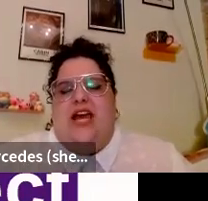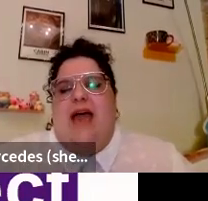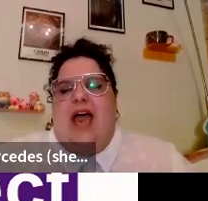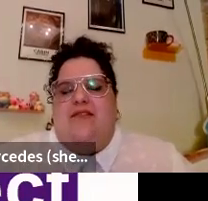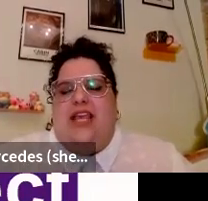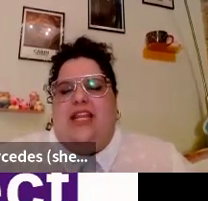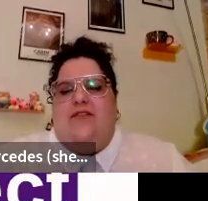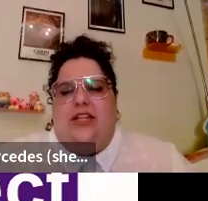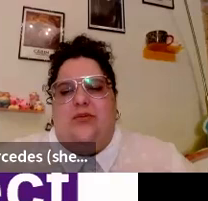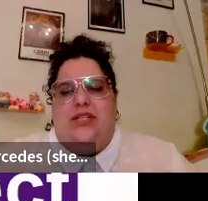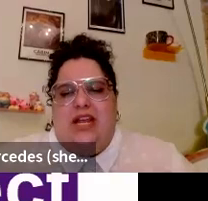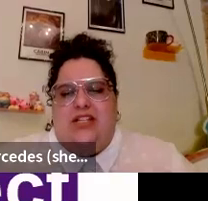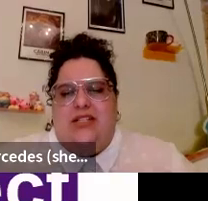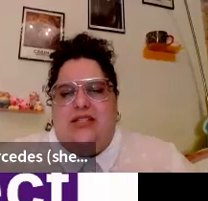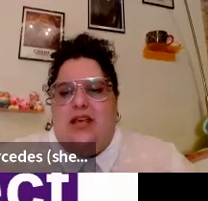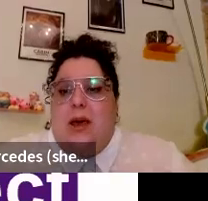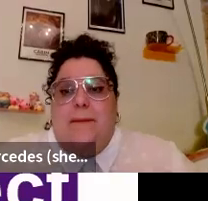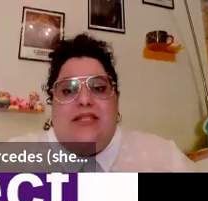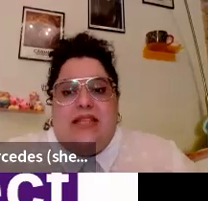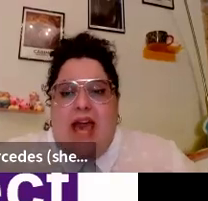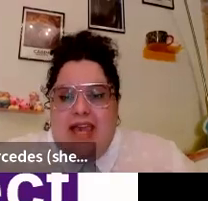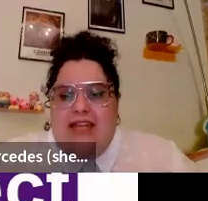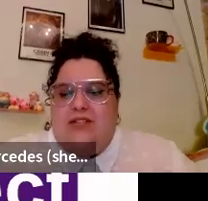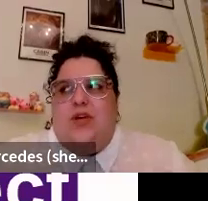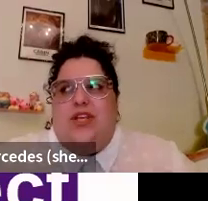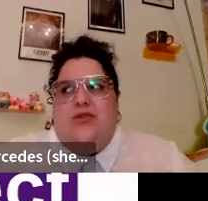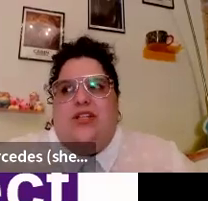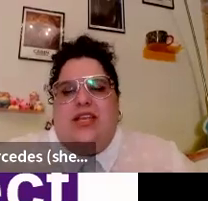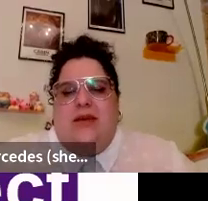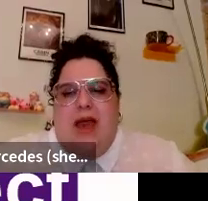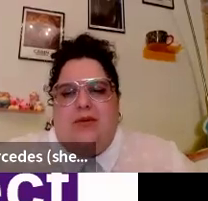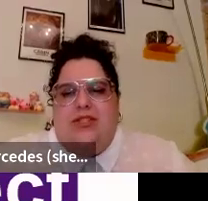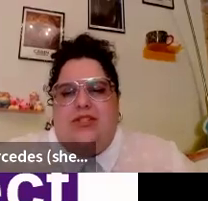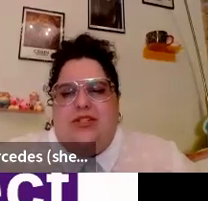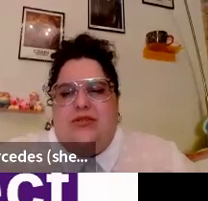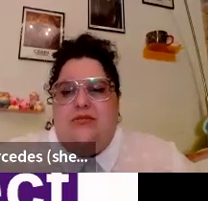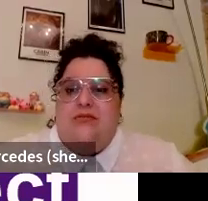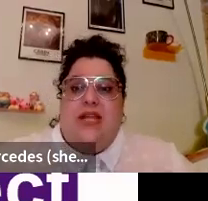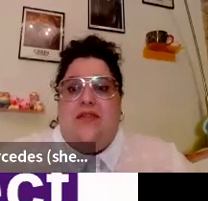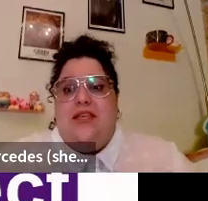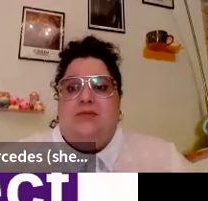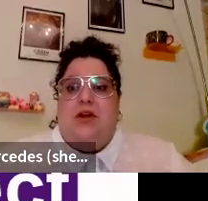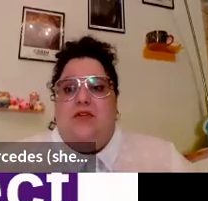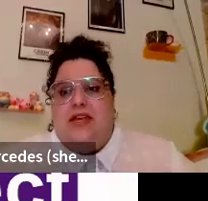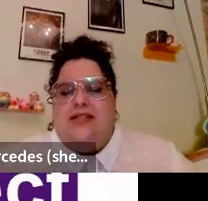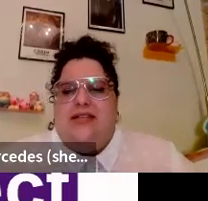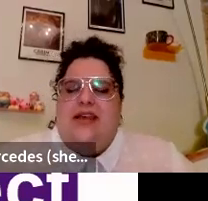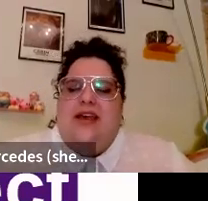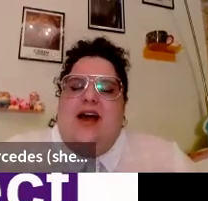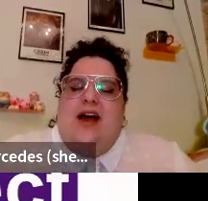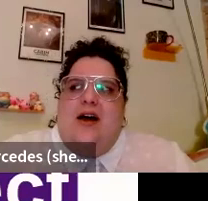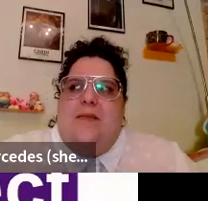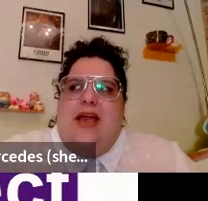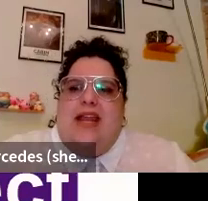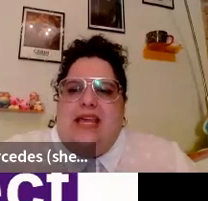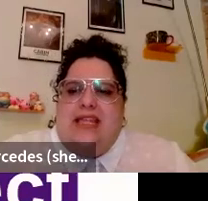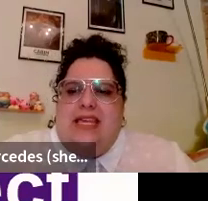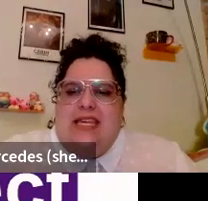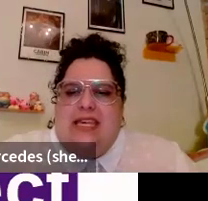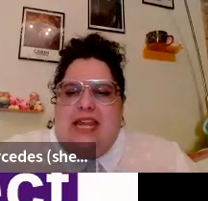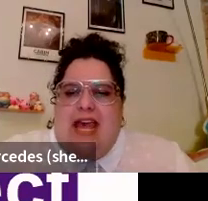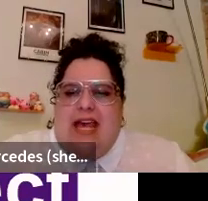you are, the less likely you are to be served by how most folks challenge anti-fatness, especially when